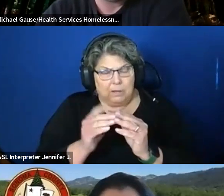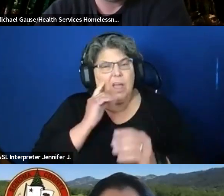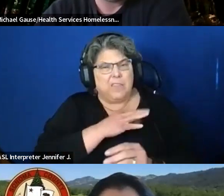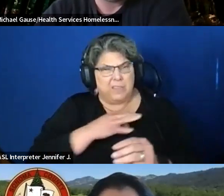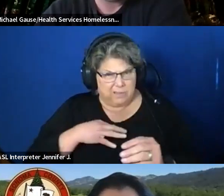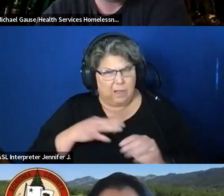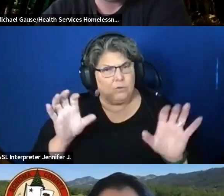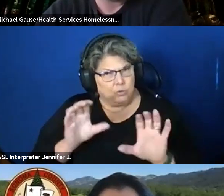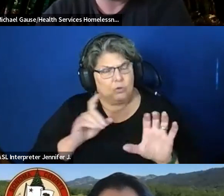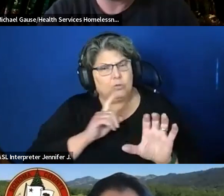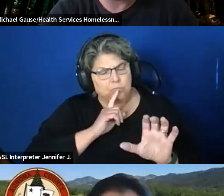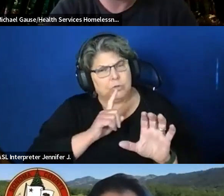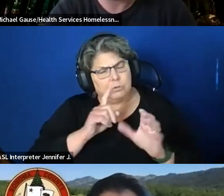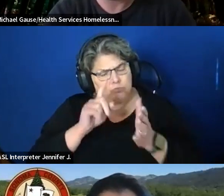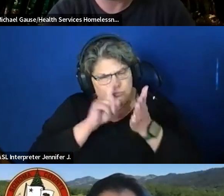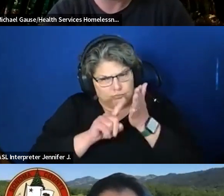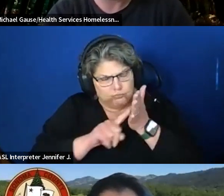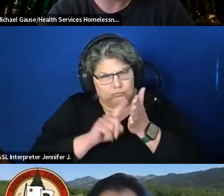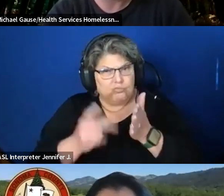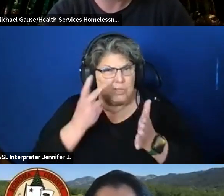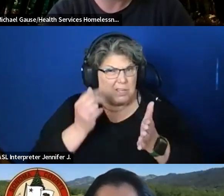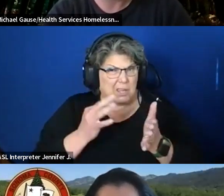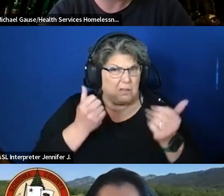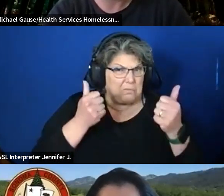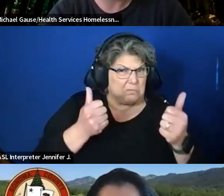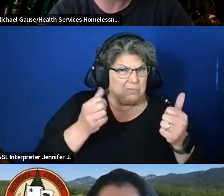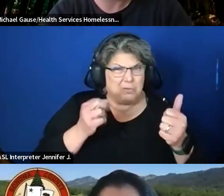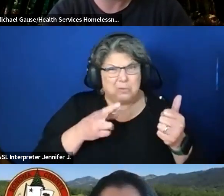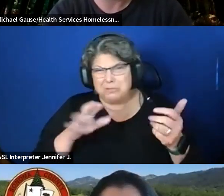due diligence on that to see whether it might work or might not.